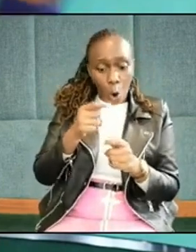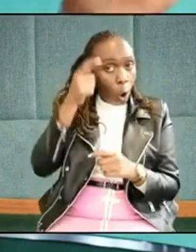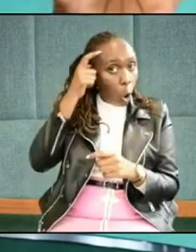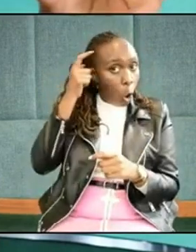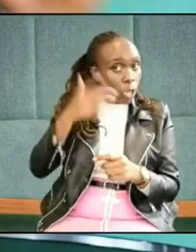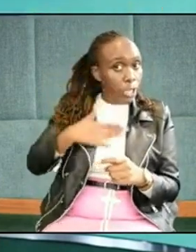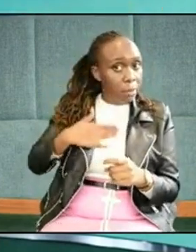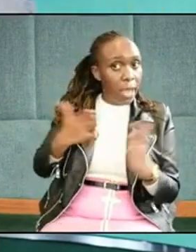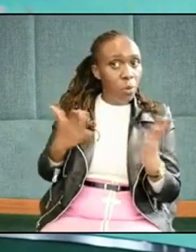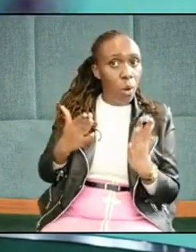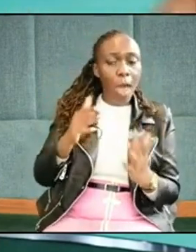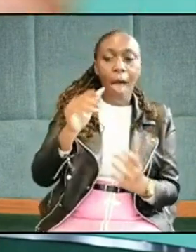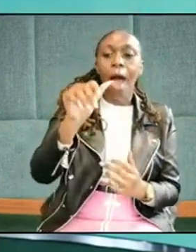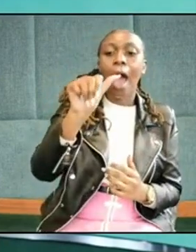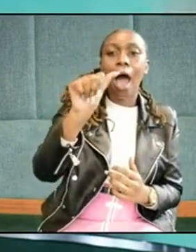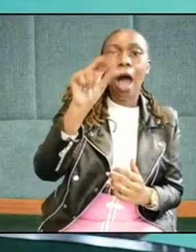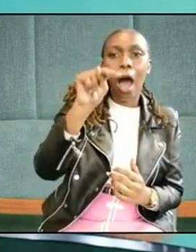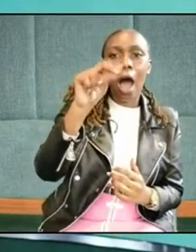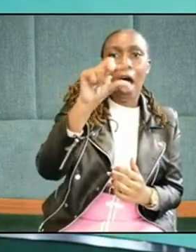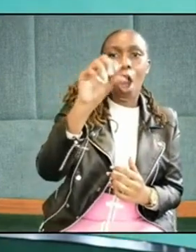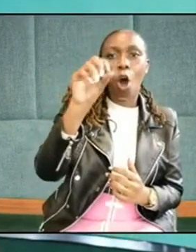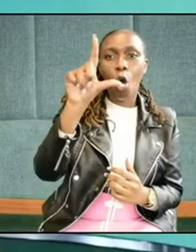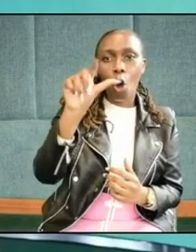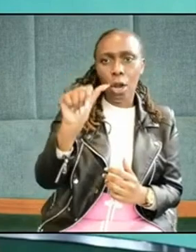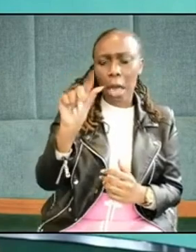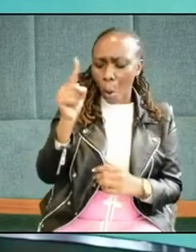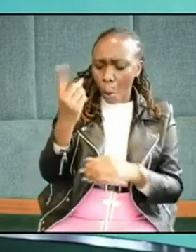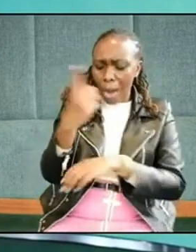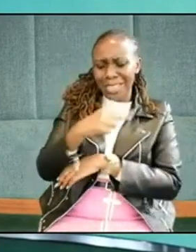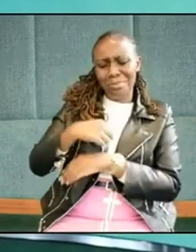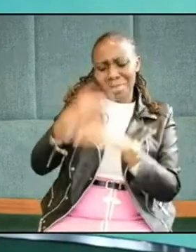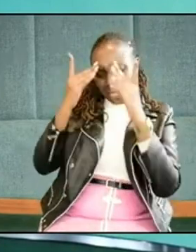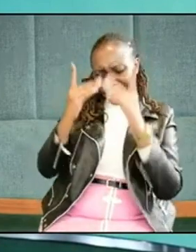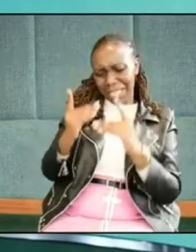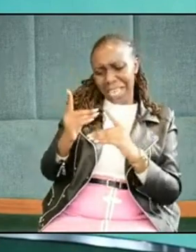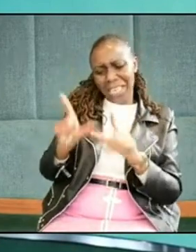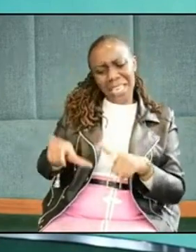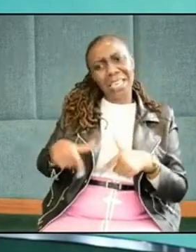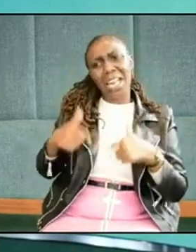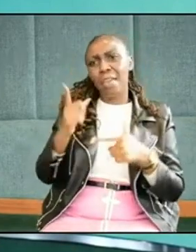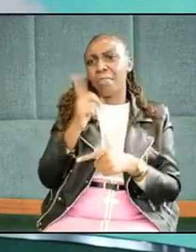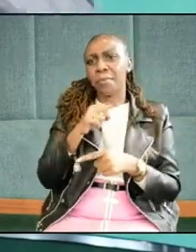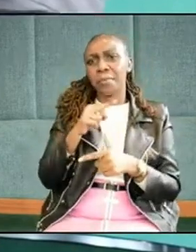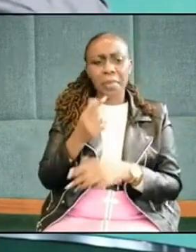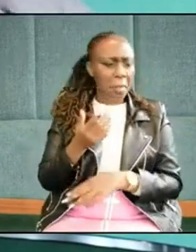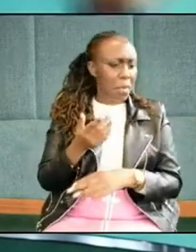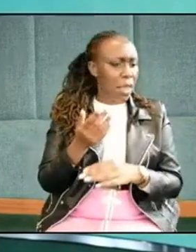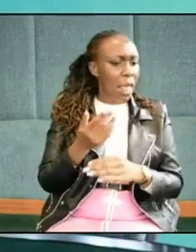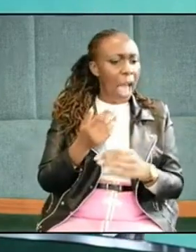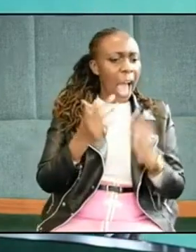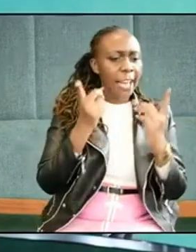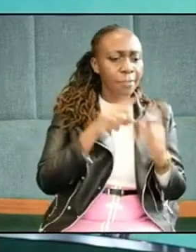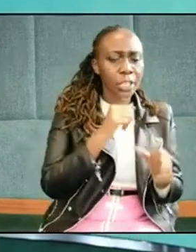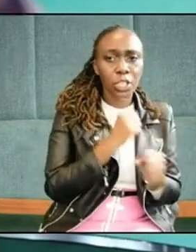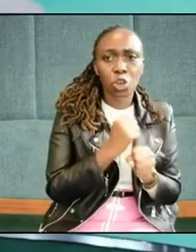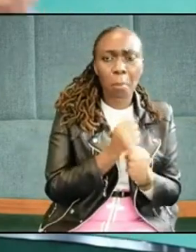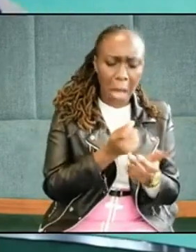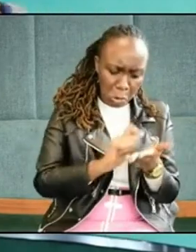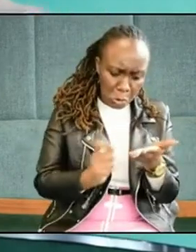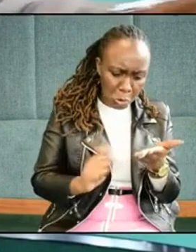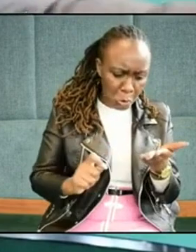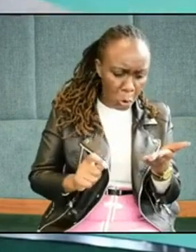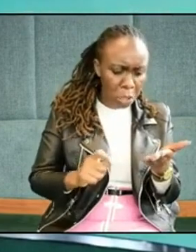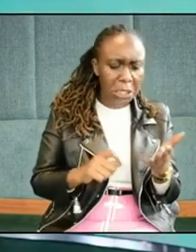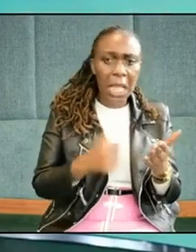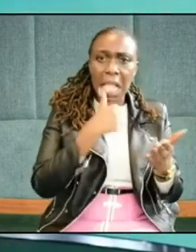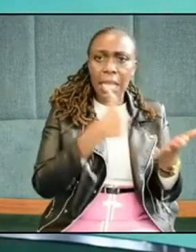day I decided that life was over for me. I came back from work. I wrote my suicide note. I